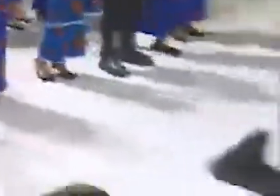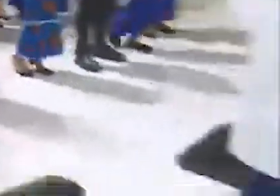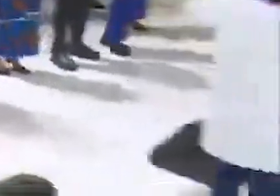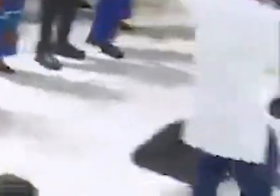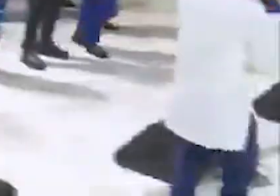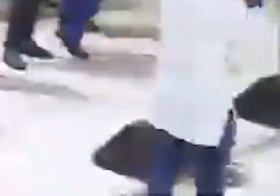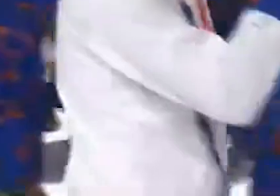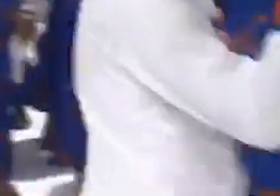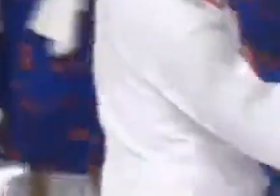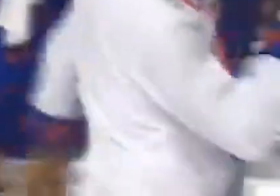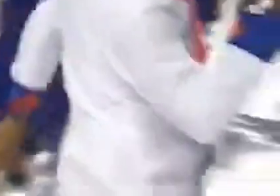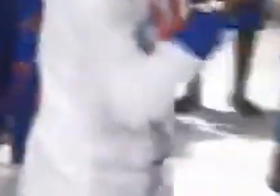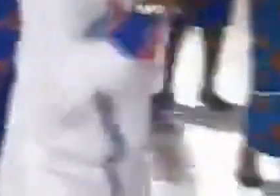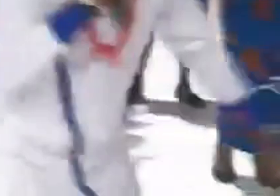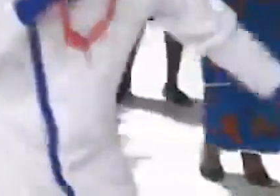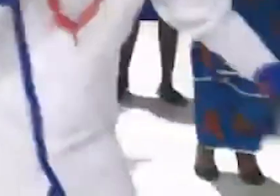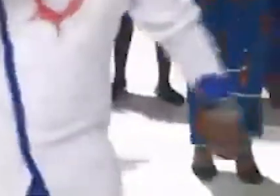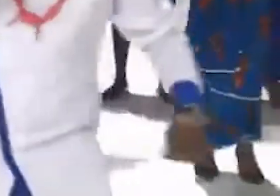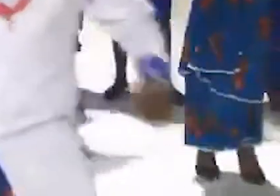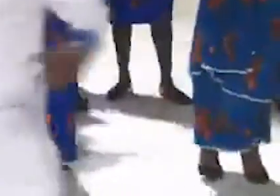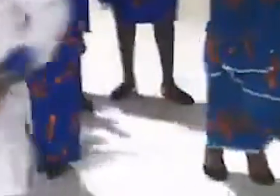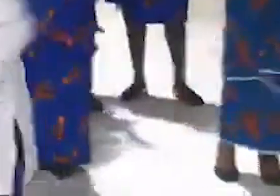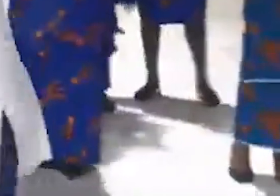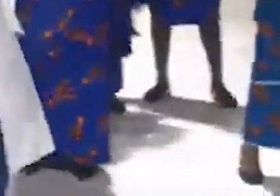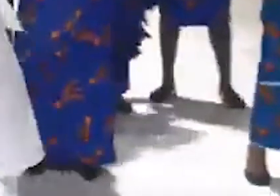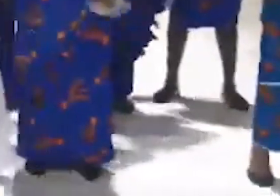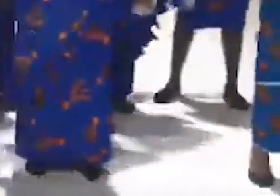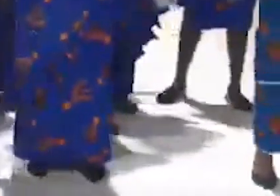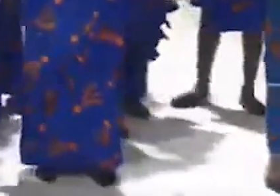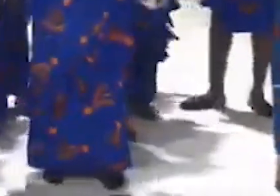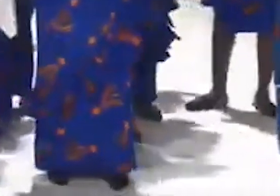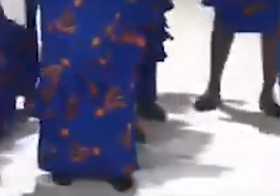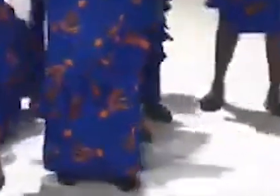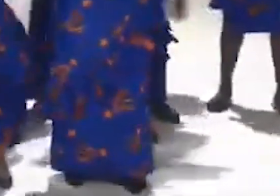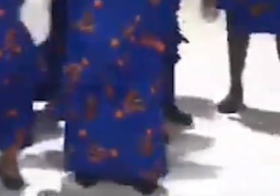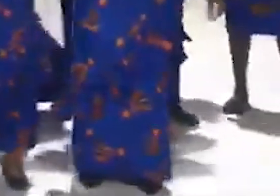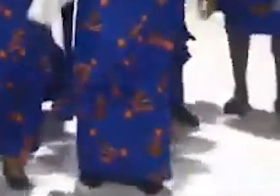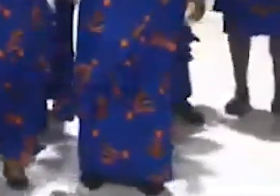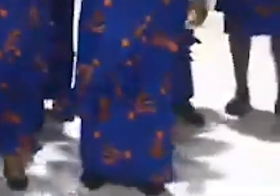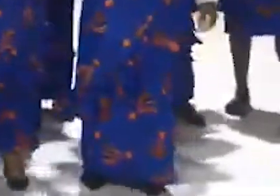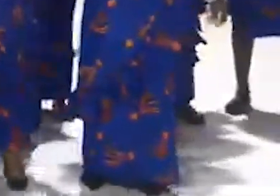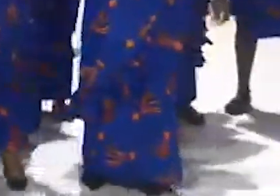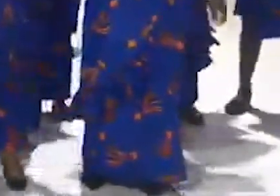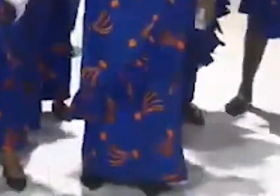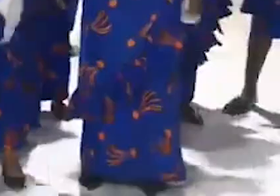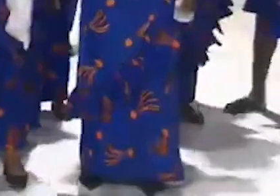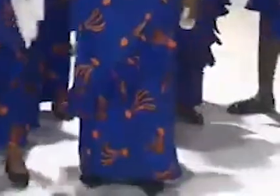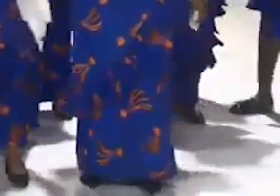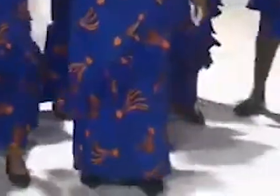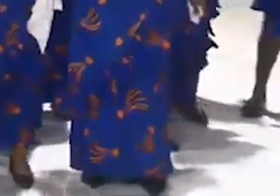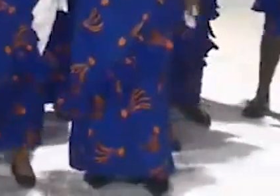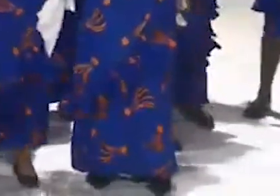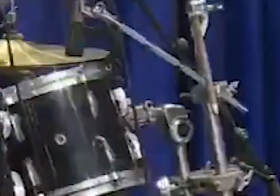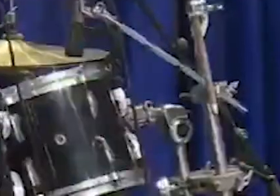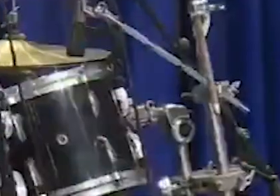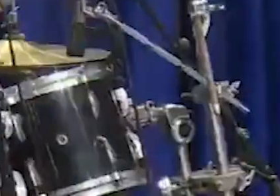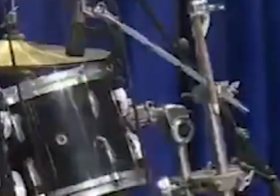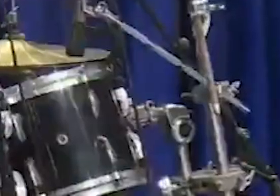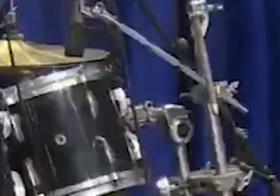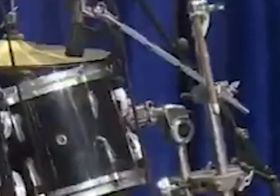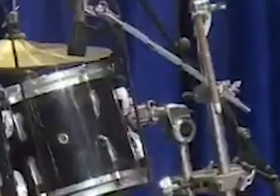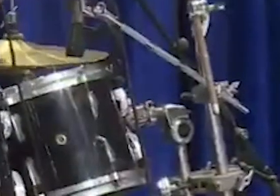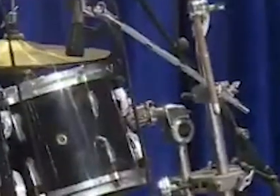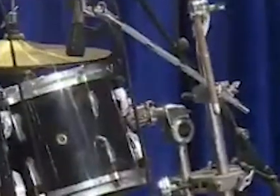Idiga tworura ine chebe mkoma shine koyebe